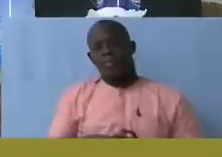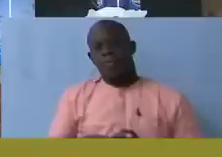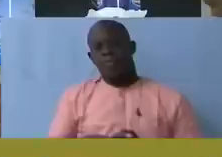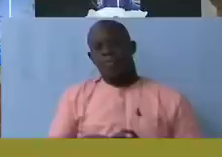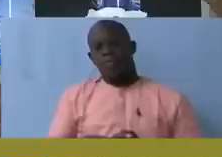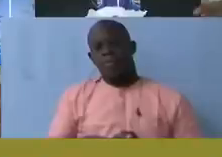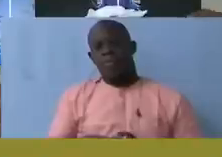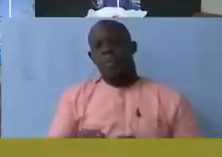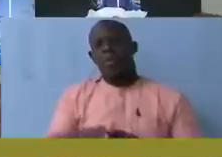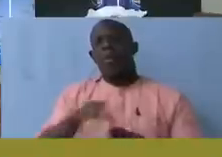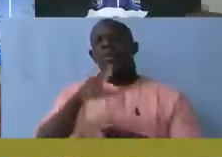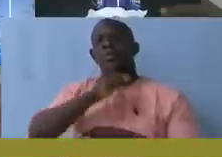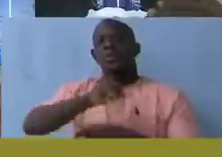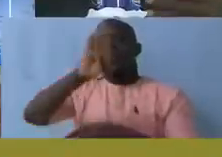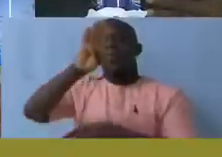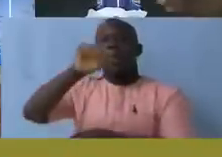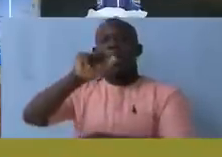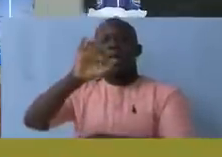Mr. Batchilly, can you hear me?